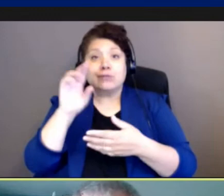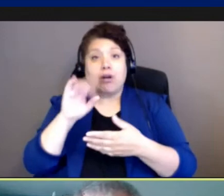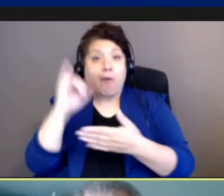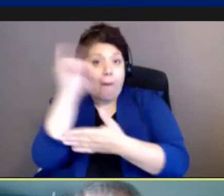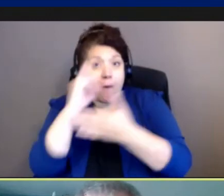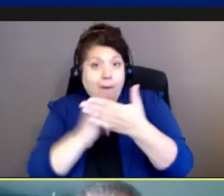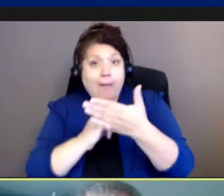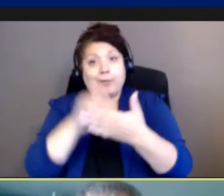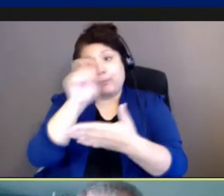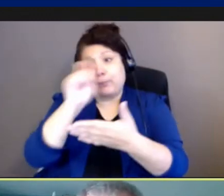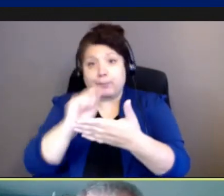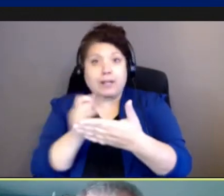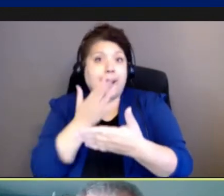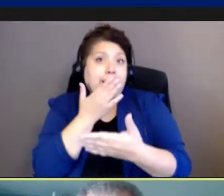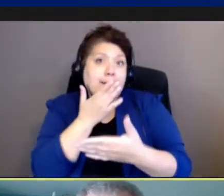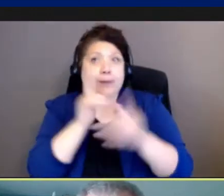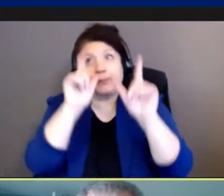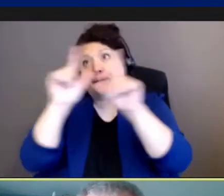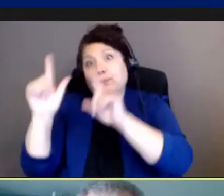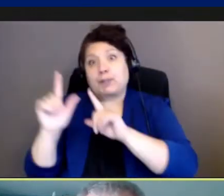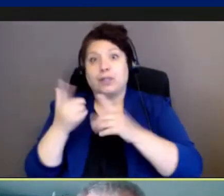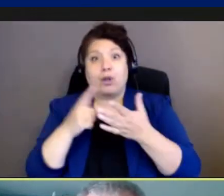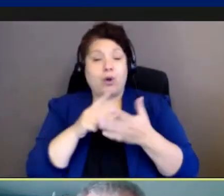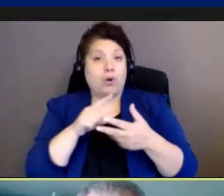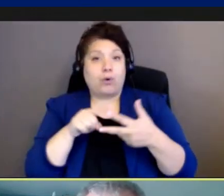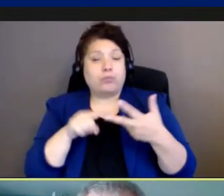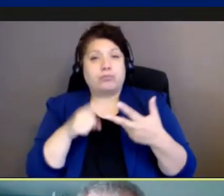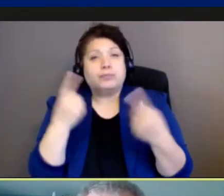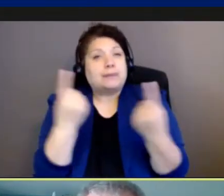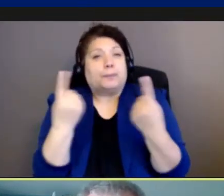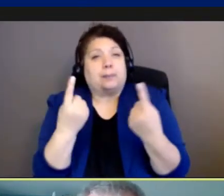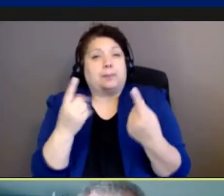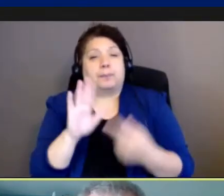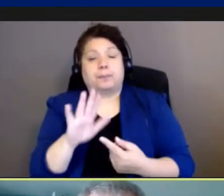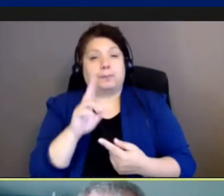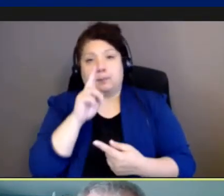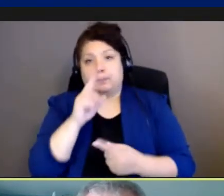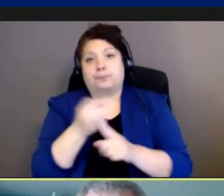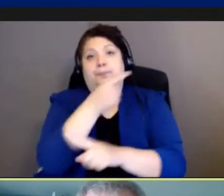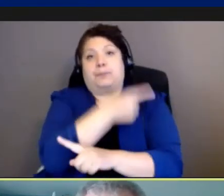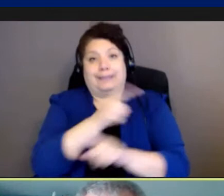to make sure the kids can have some sort of a Halloween this year for sure.